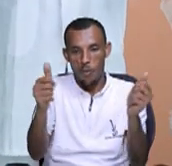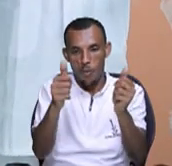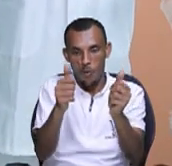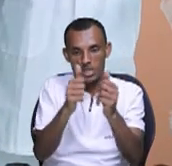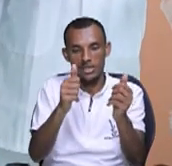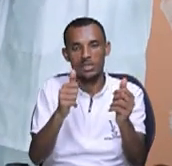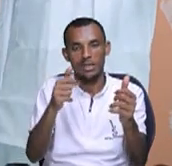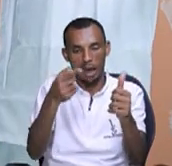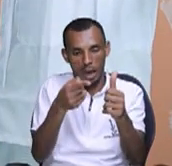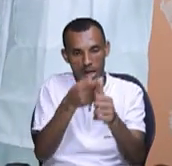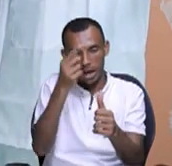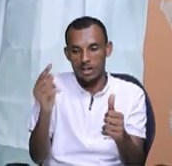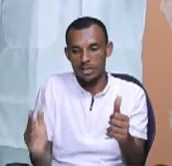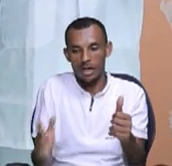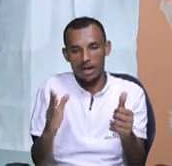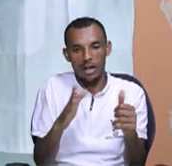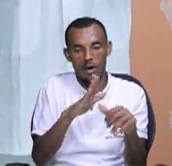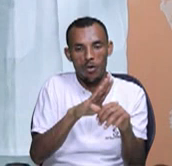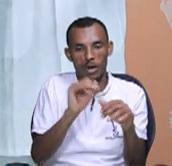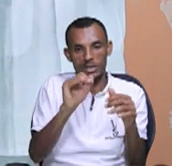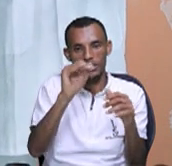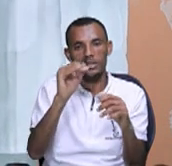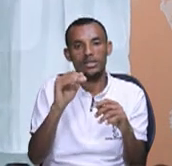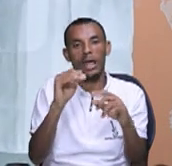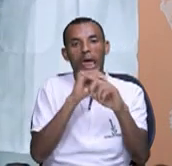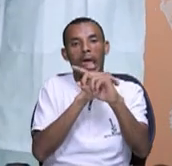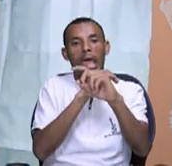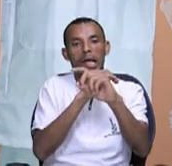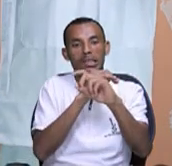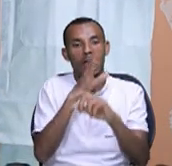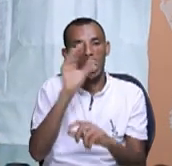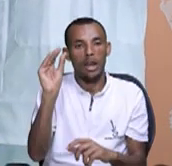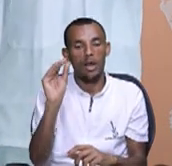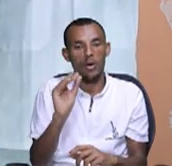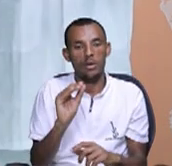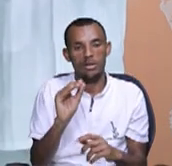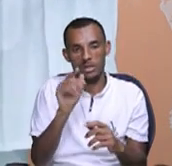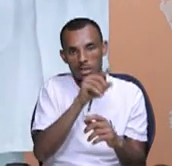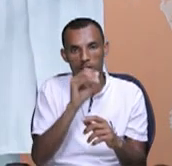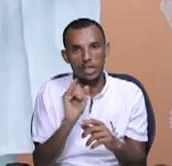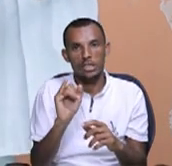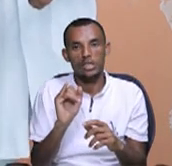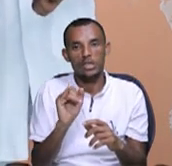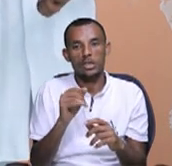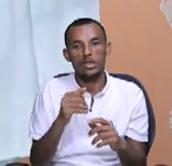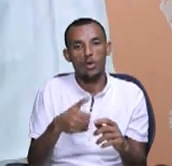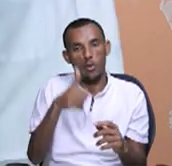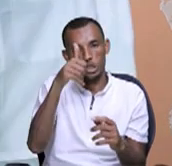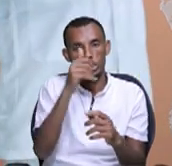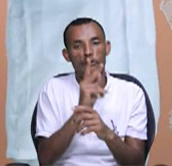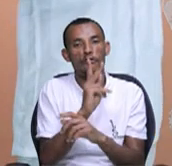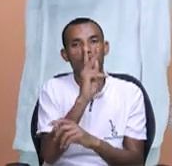with initial side on the x-axis and there is origin